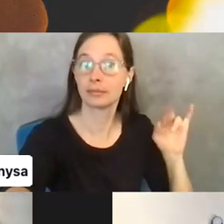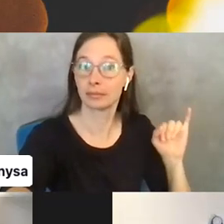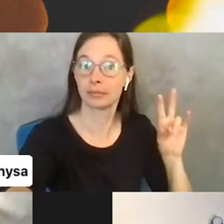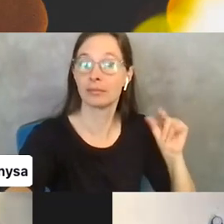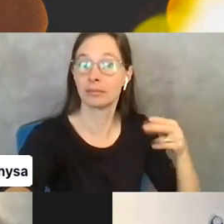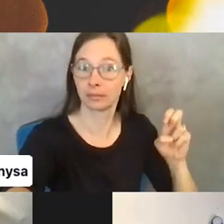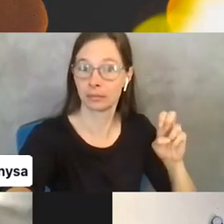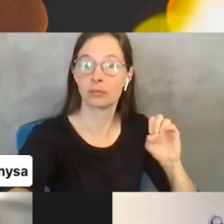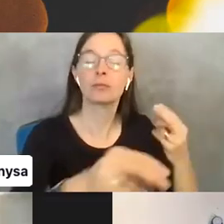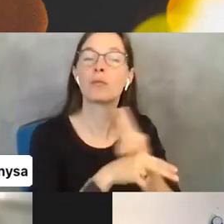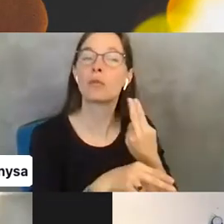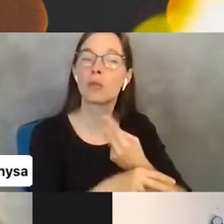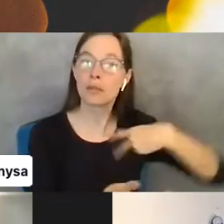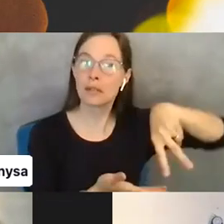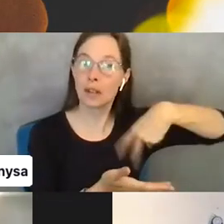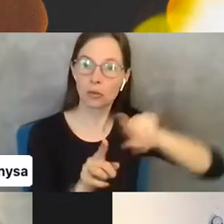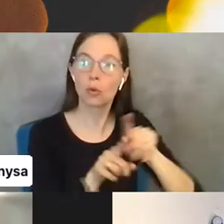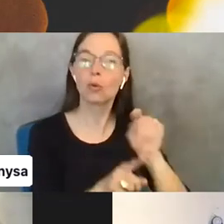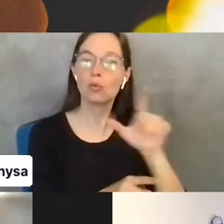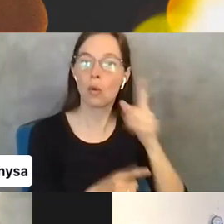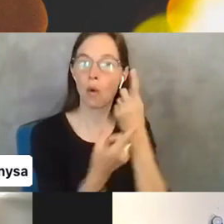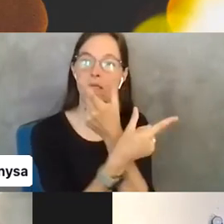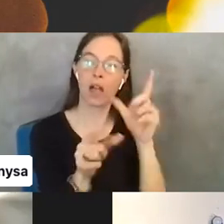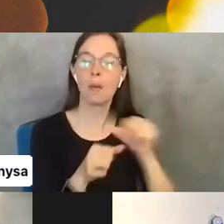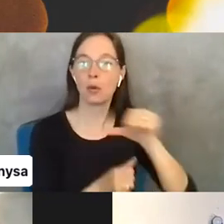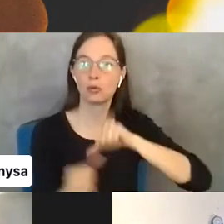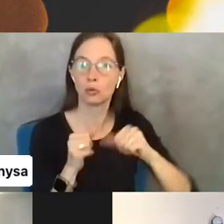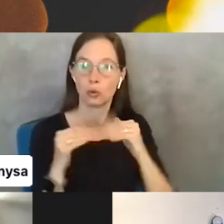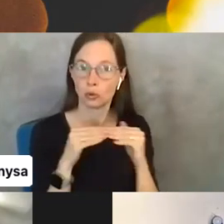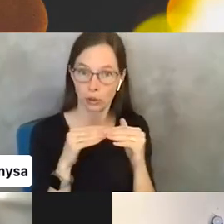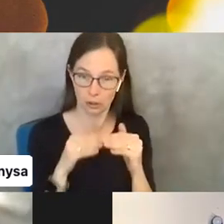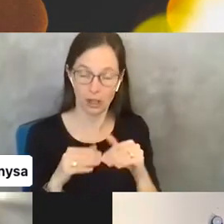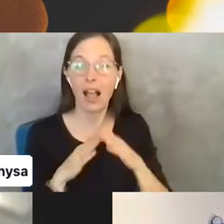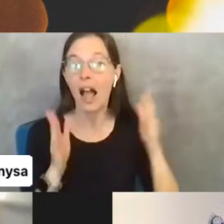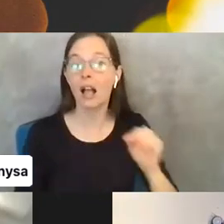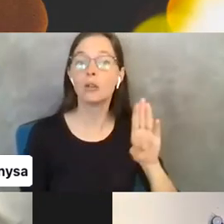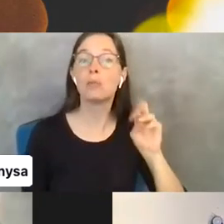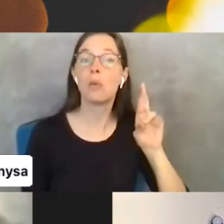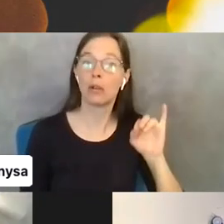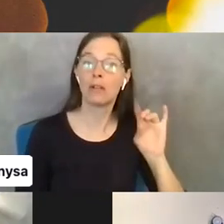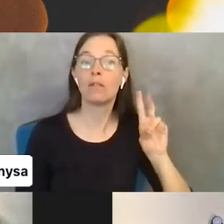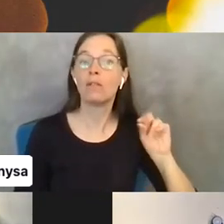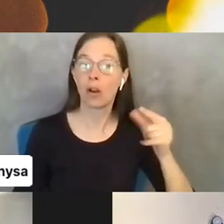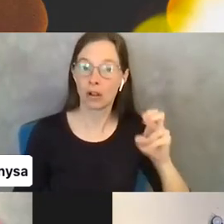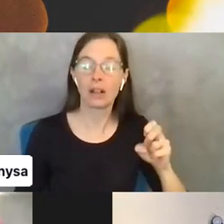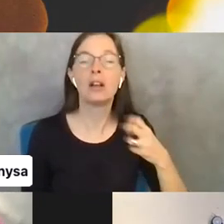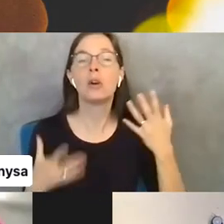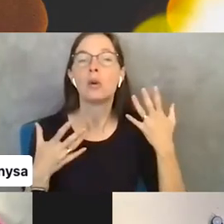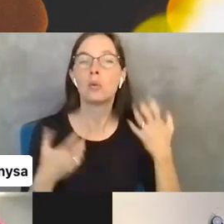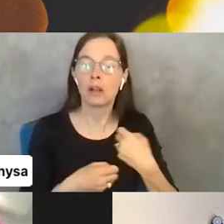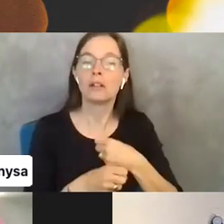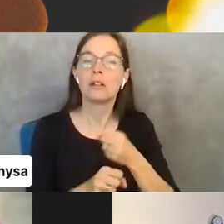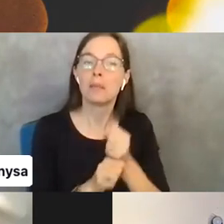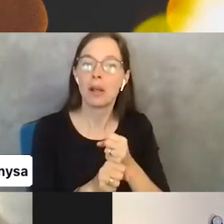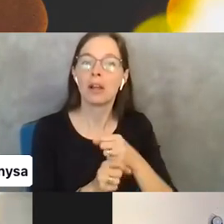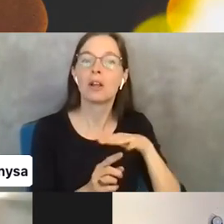using the ballroom as a tool for liberation and social justice. The House of Borivogue seeks to create spaces in the community where people can experience Hayaira. I didn't